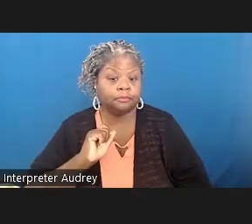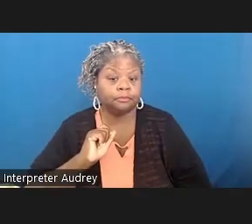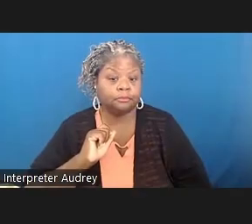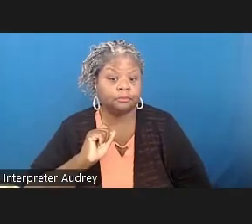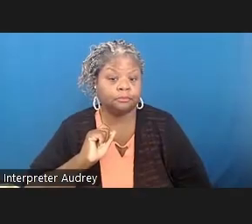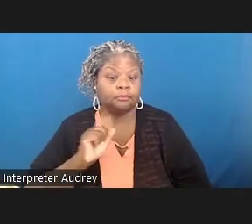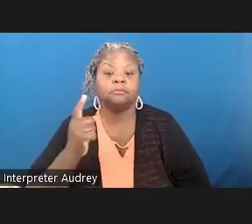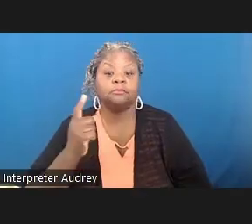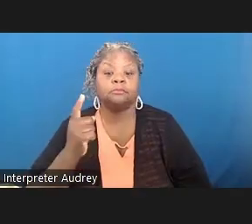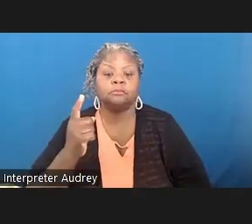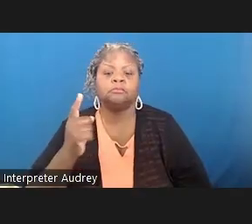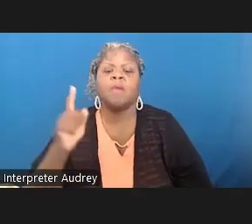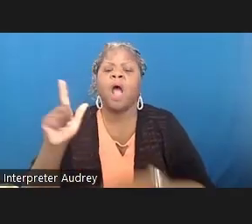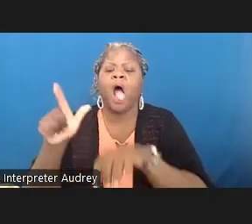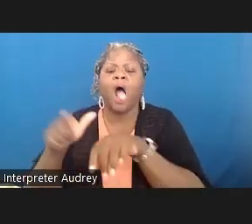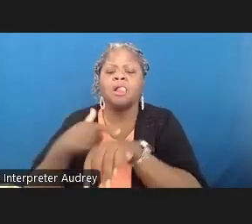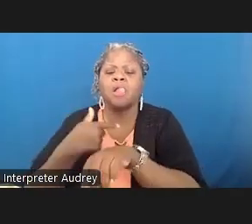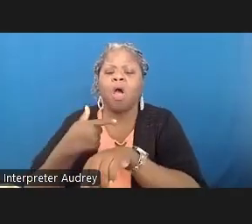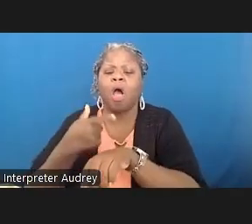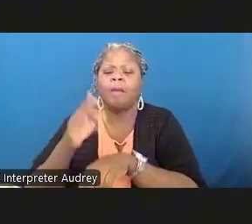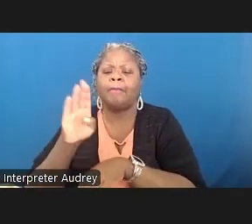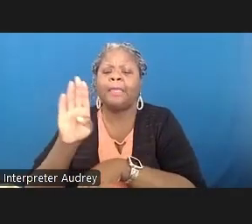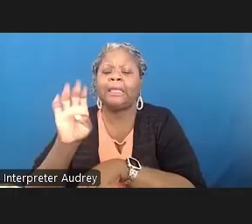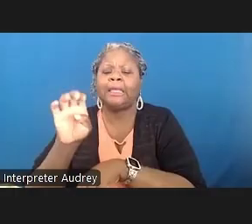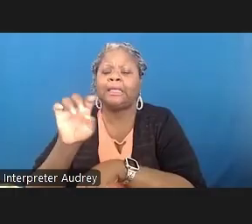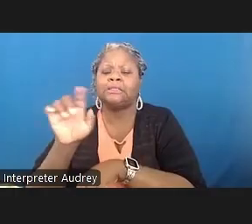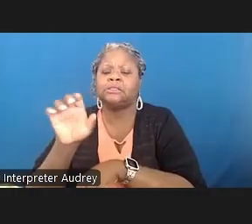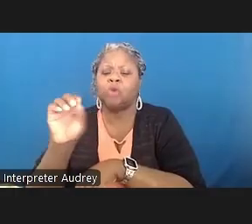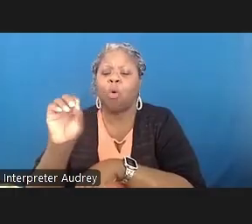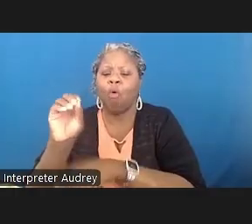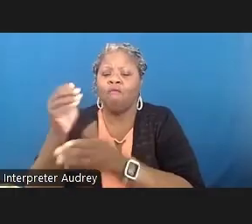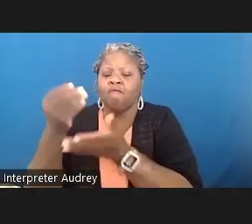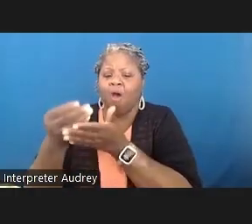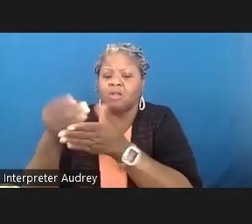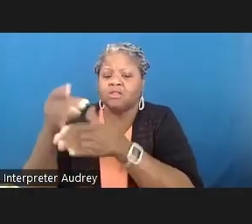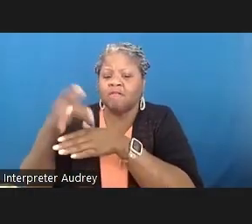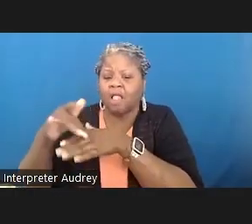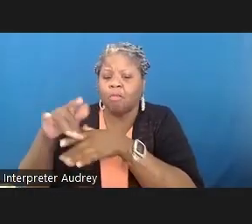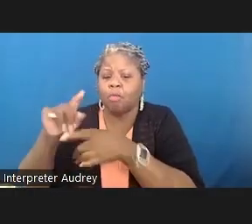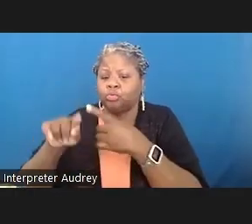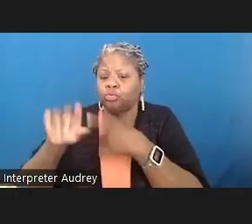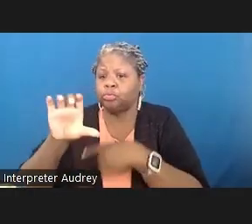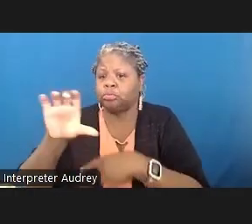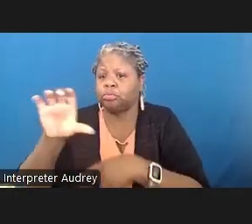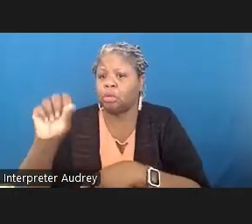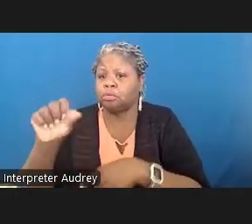One more. How long does the Bezos funds, how long is it available to CCS?